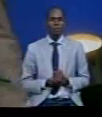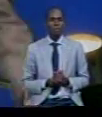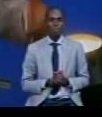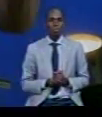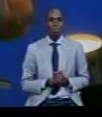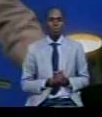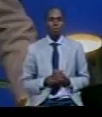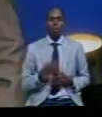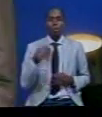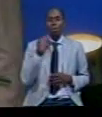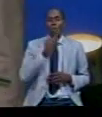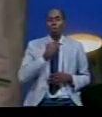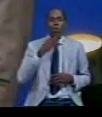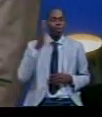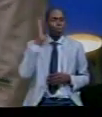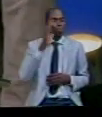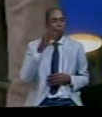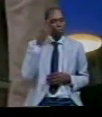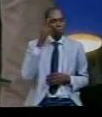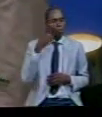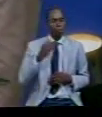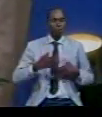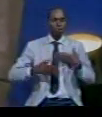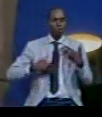Who, for the joy that was set before him,